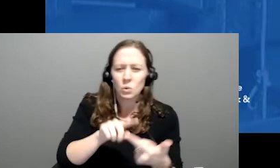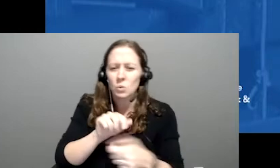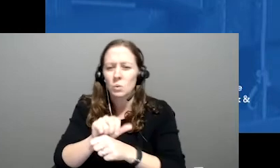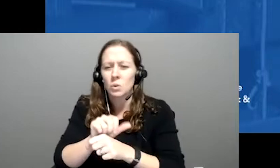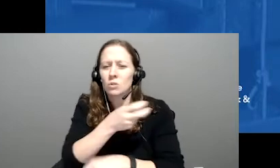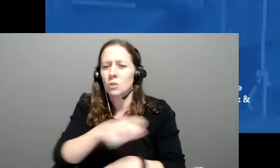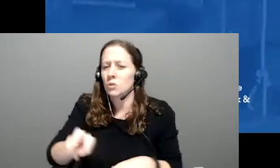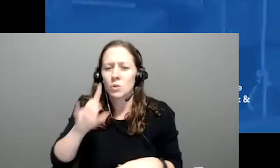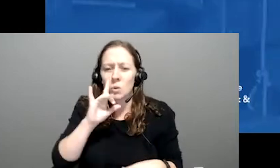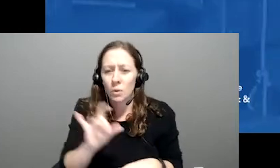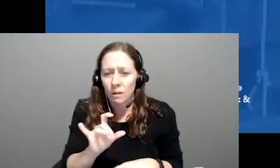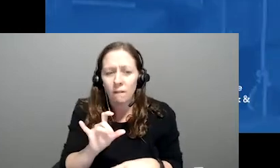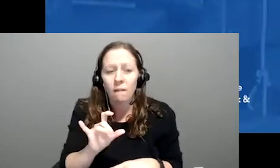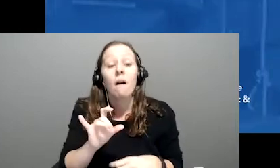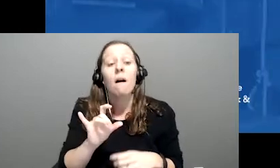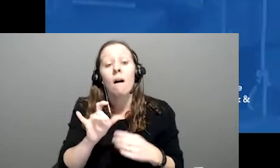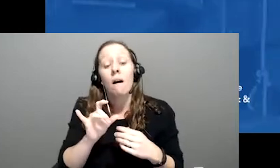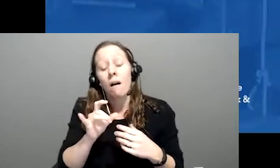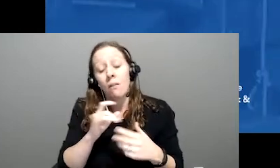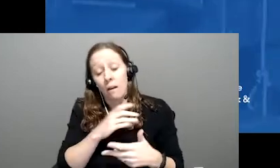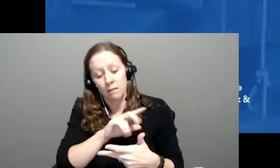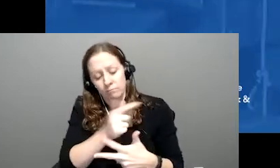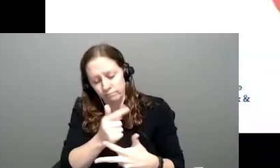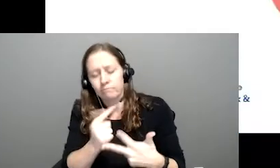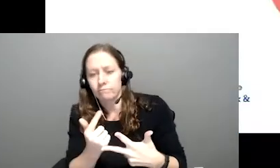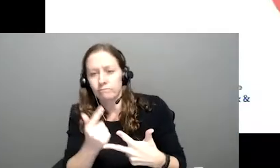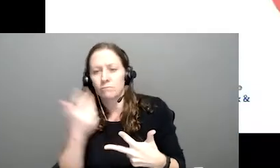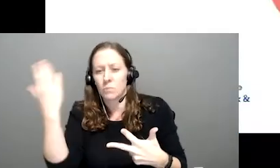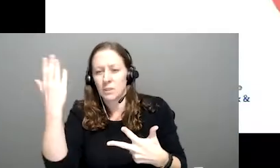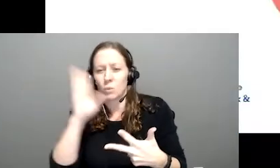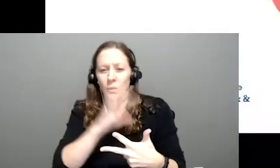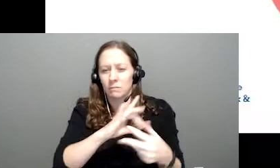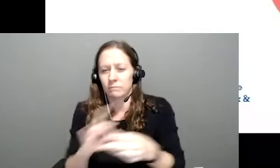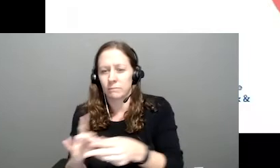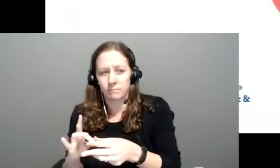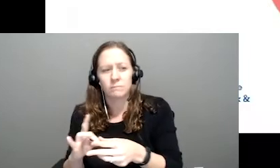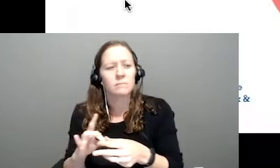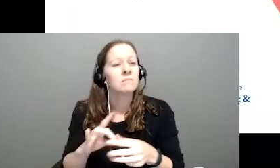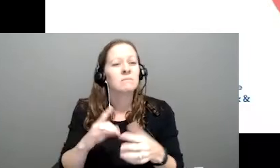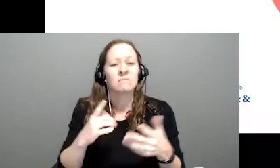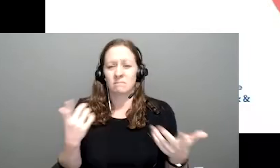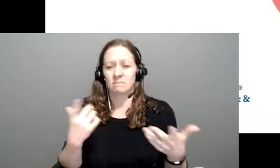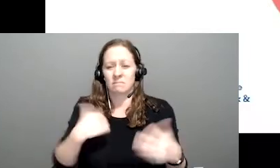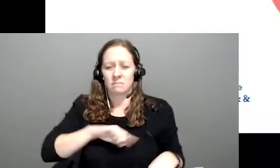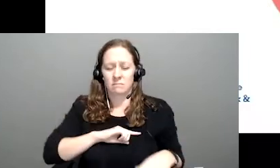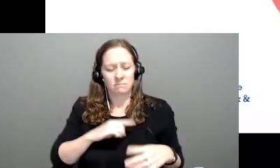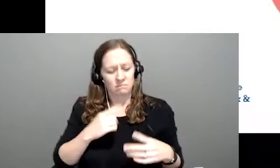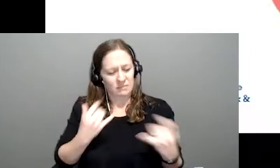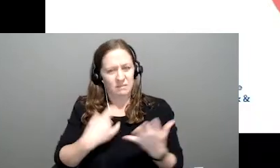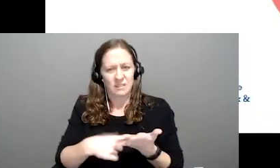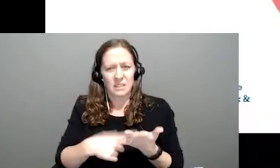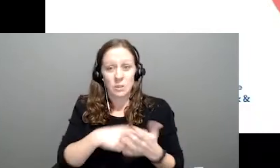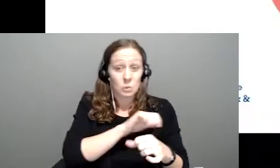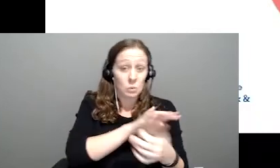to set the scene for the subsequent presentations. So let's start off by defining what we mean when we say the school to